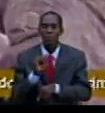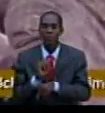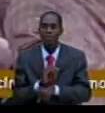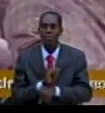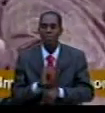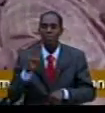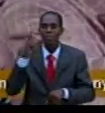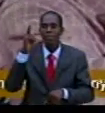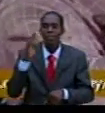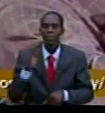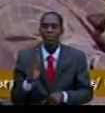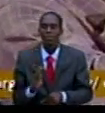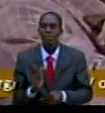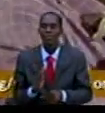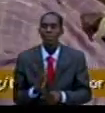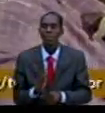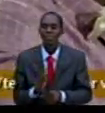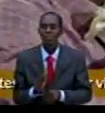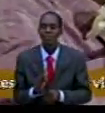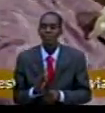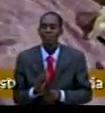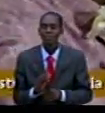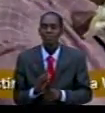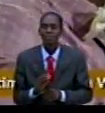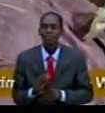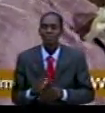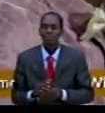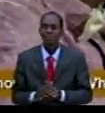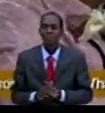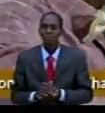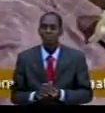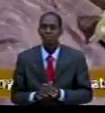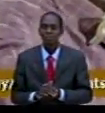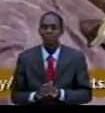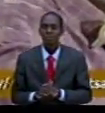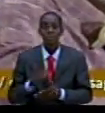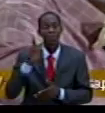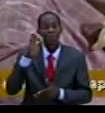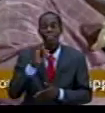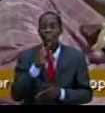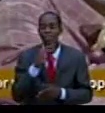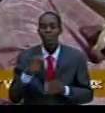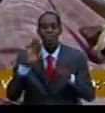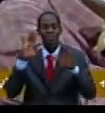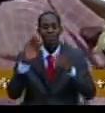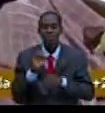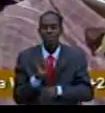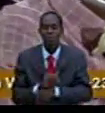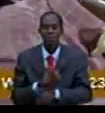out quickly, quickly now. It's a miracle working God.